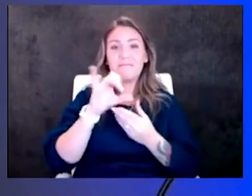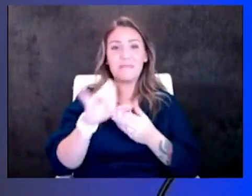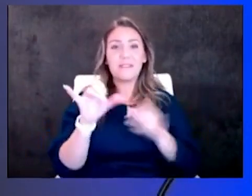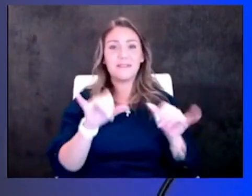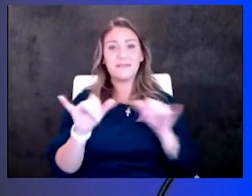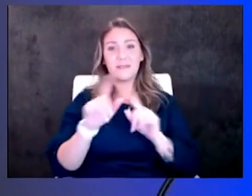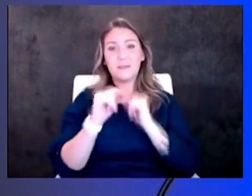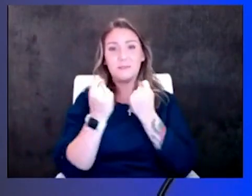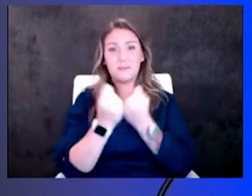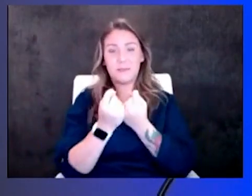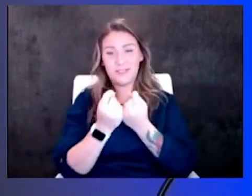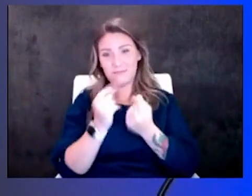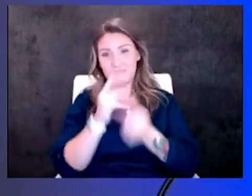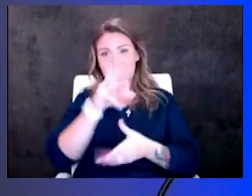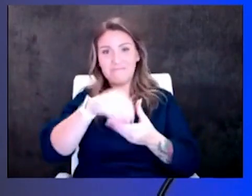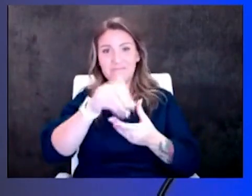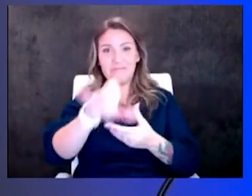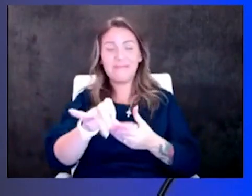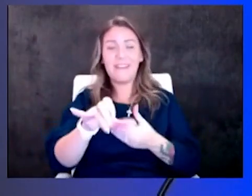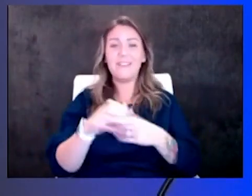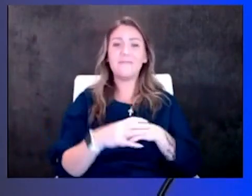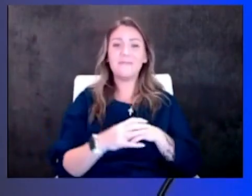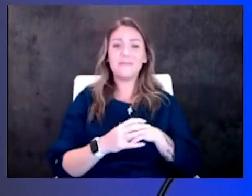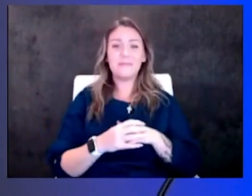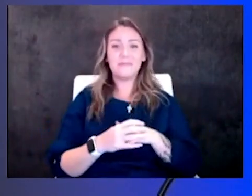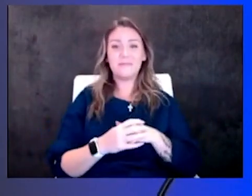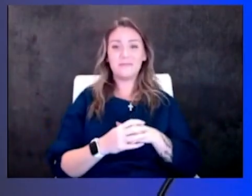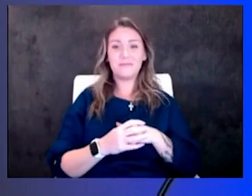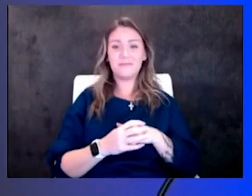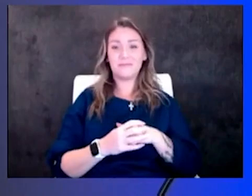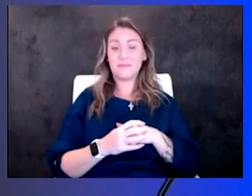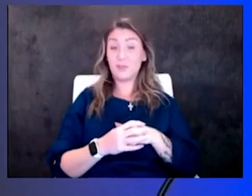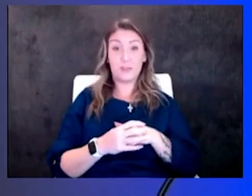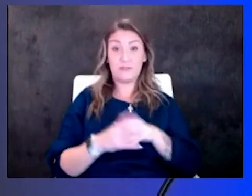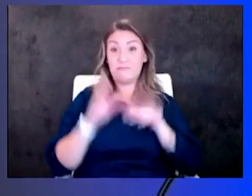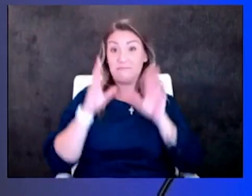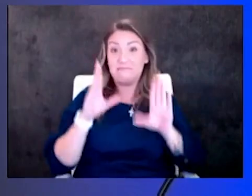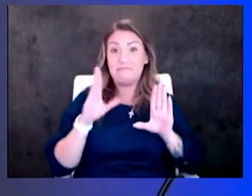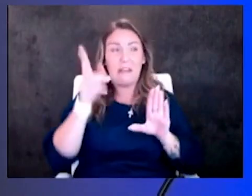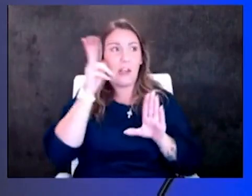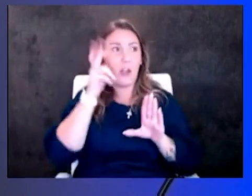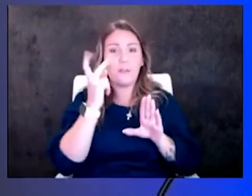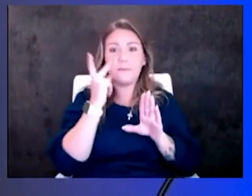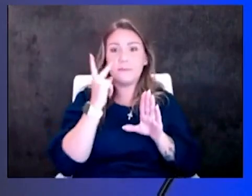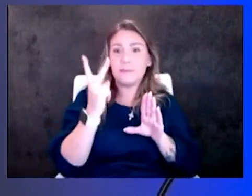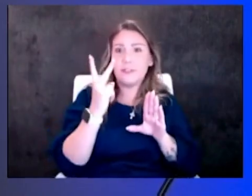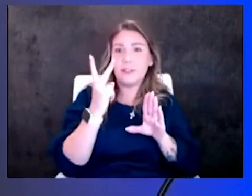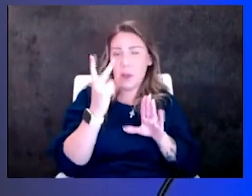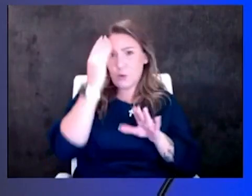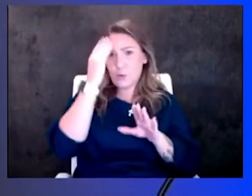helped participate in that. It's remarkable even just to hear it and see it, even though I knew it was happening at the time.